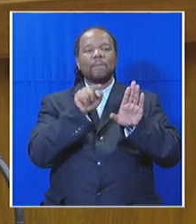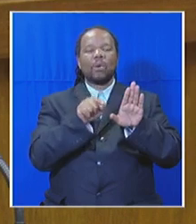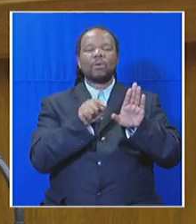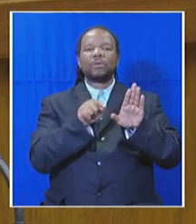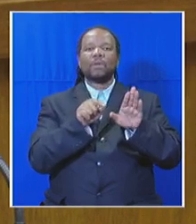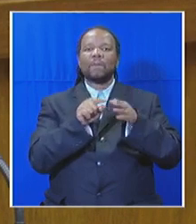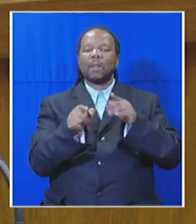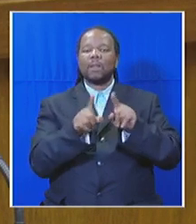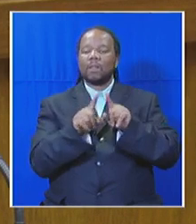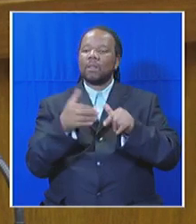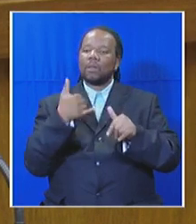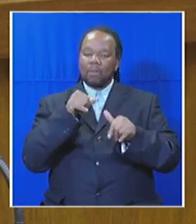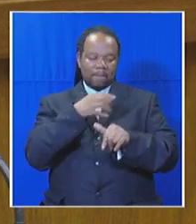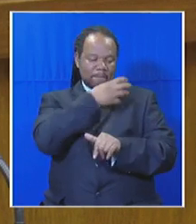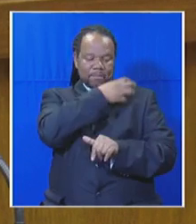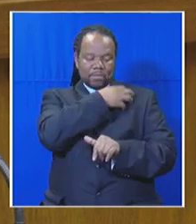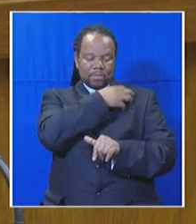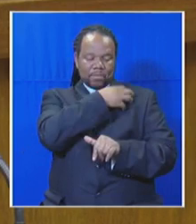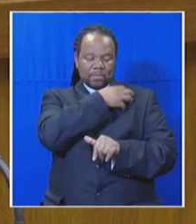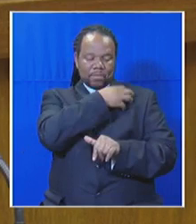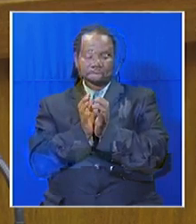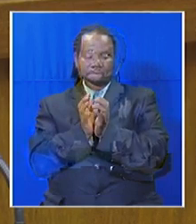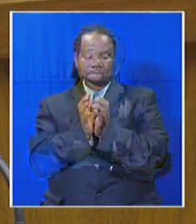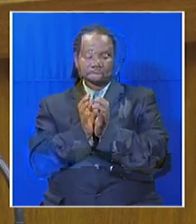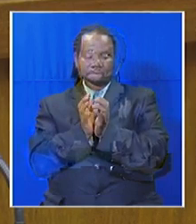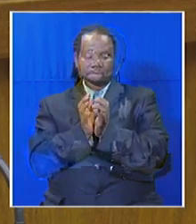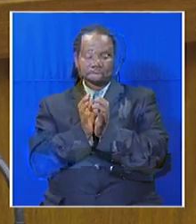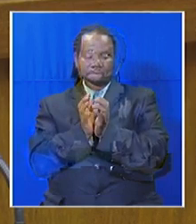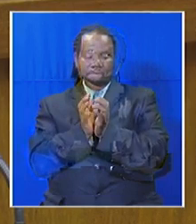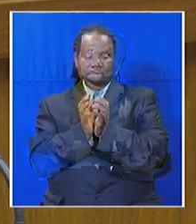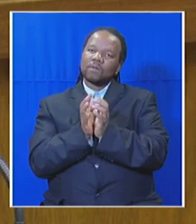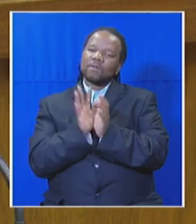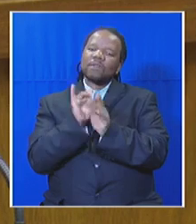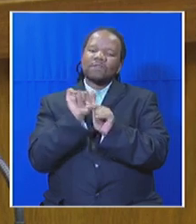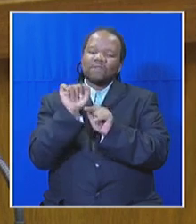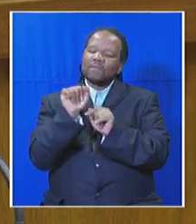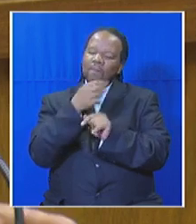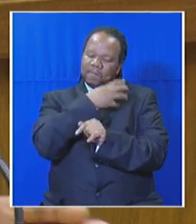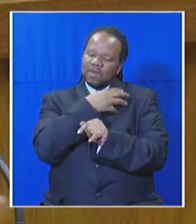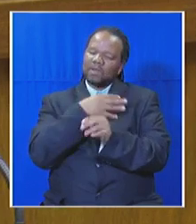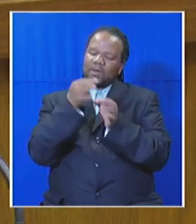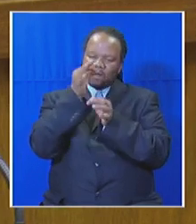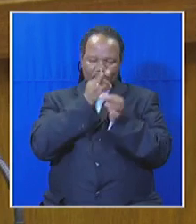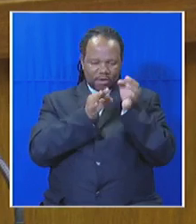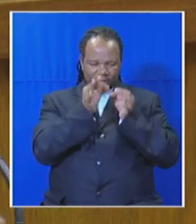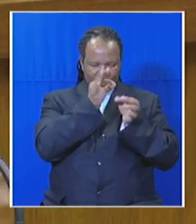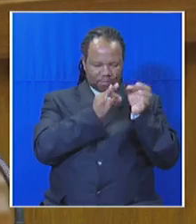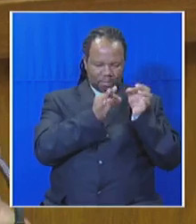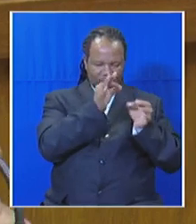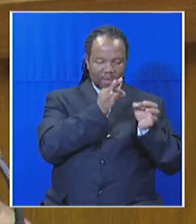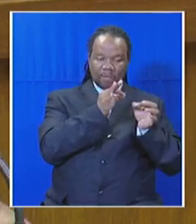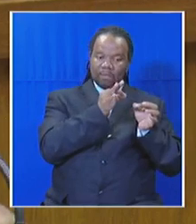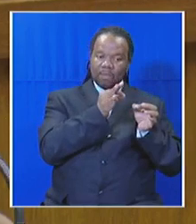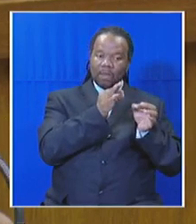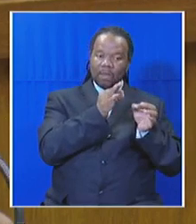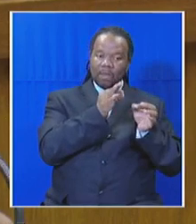the Lekgotla what is it that on the 9-point plan, all the 9-point plan. So there